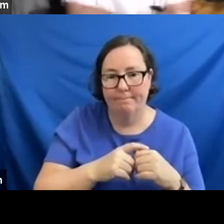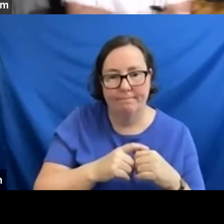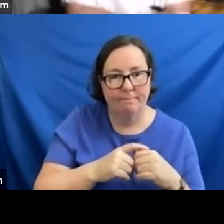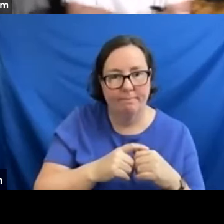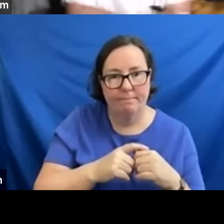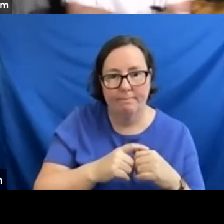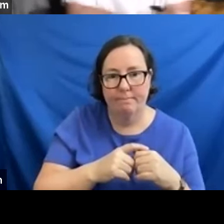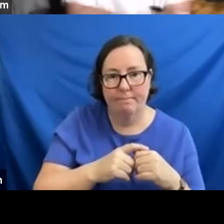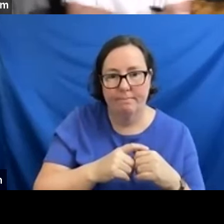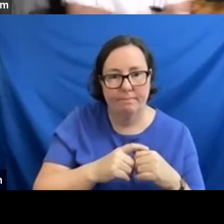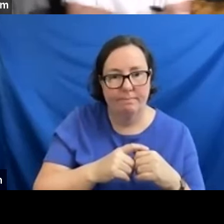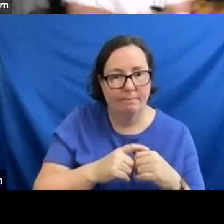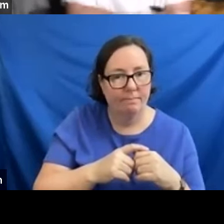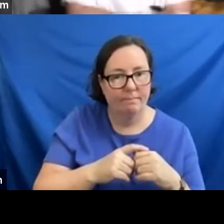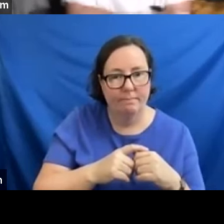This